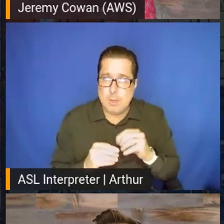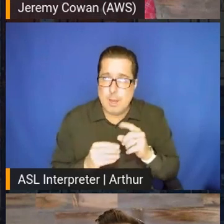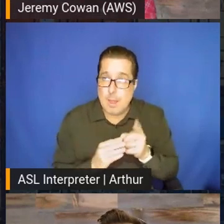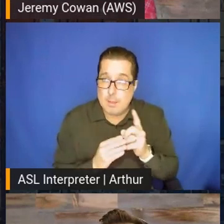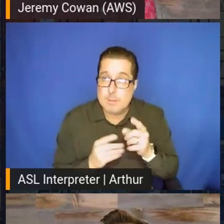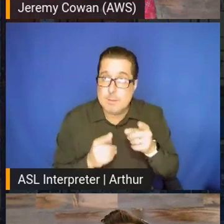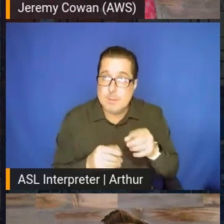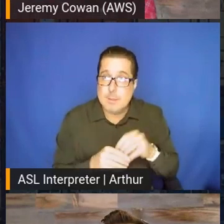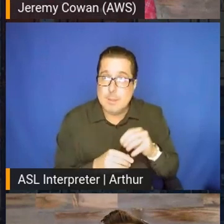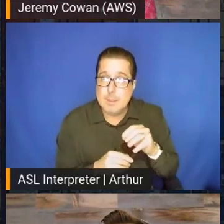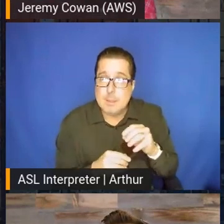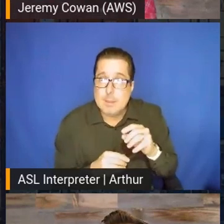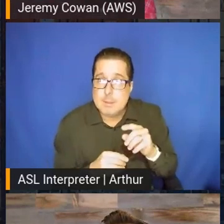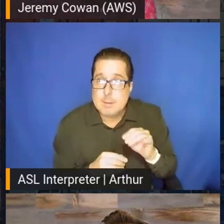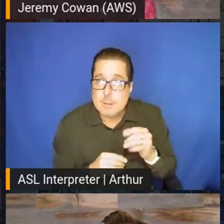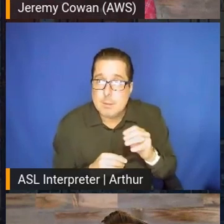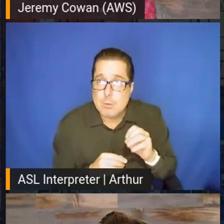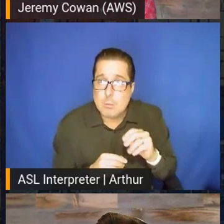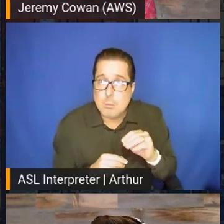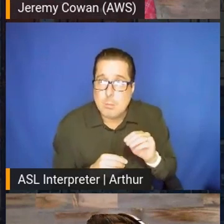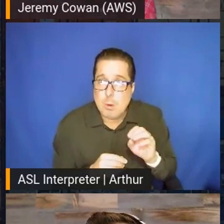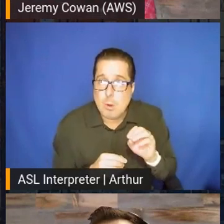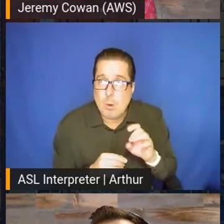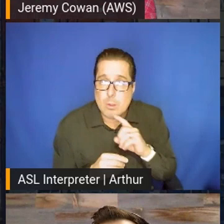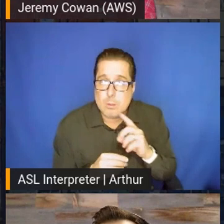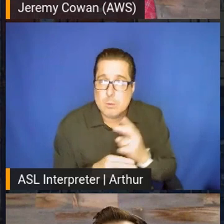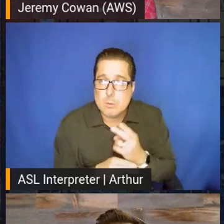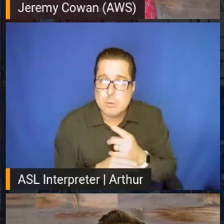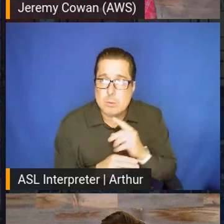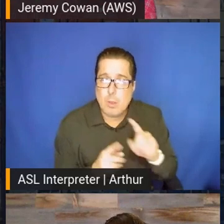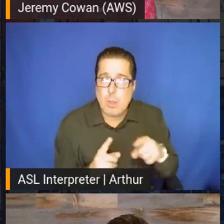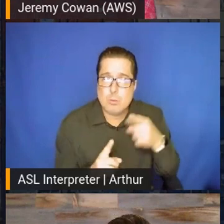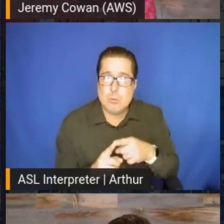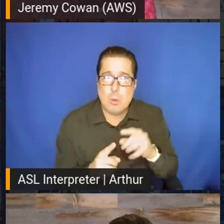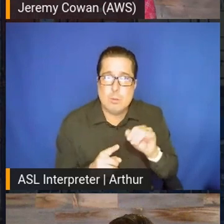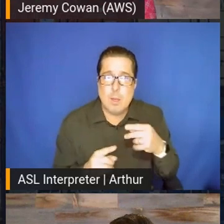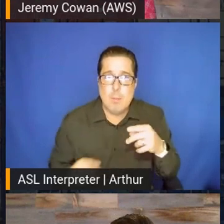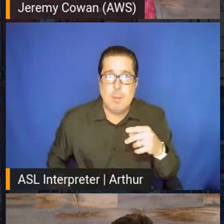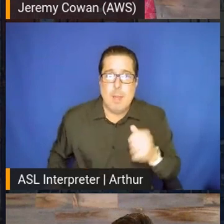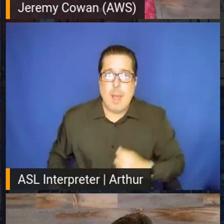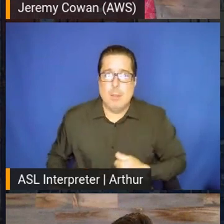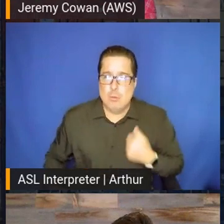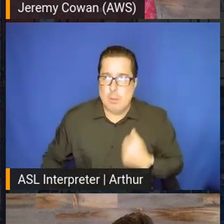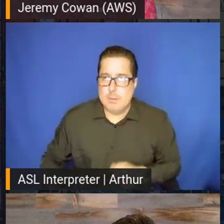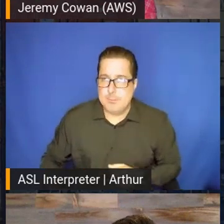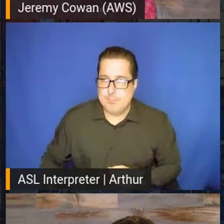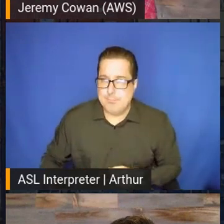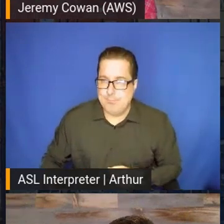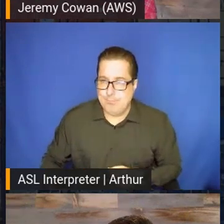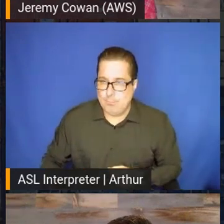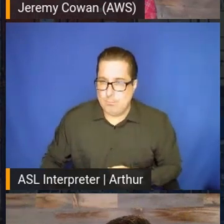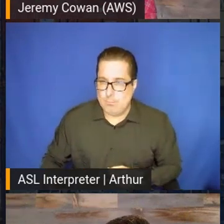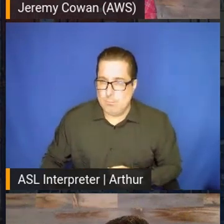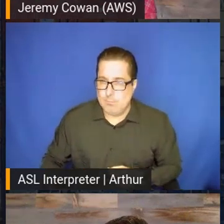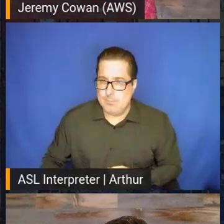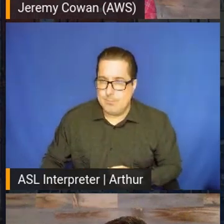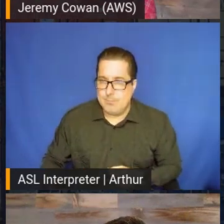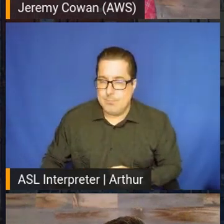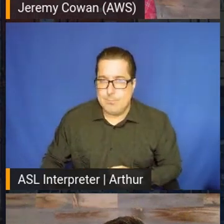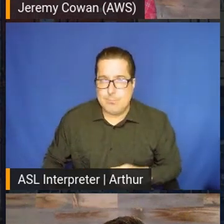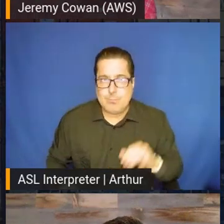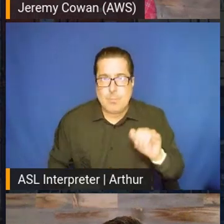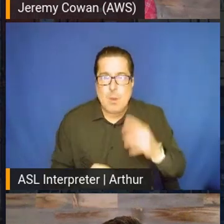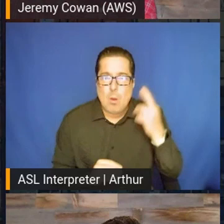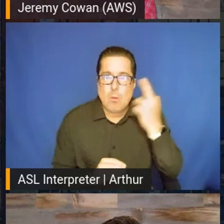mode basically loses the source IP address, and that we require for the audit logs, and that is the reason it's